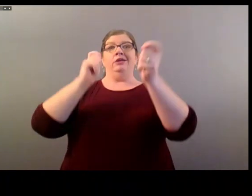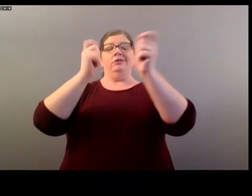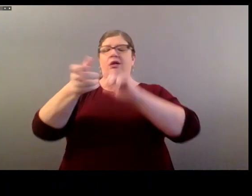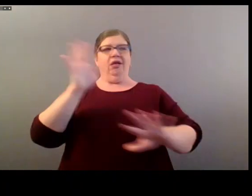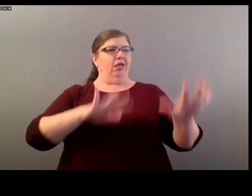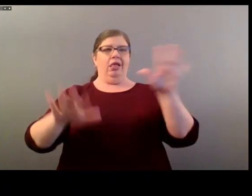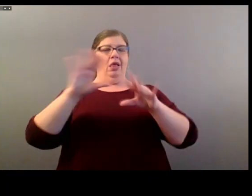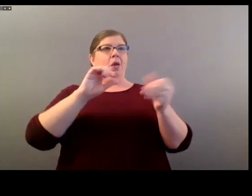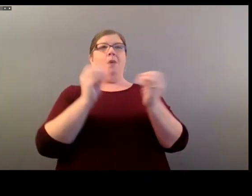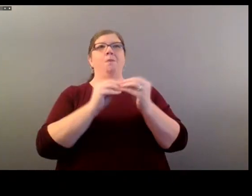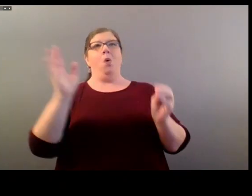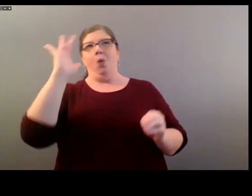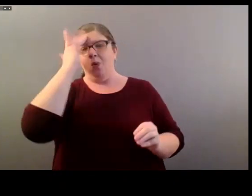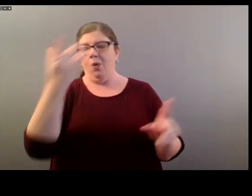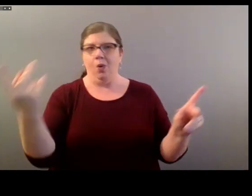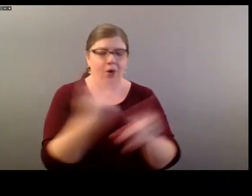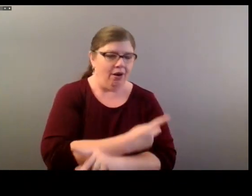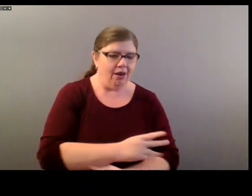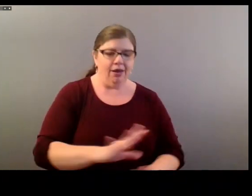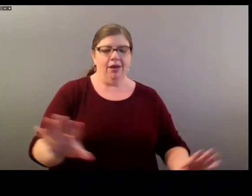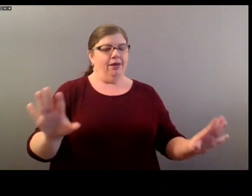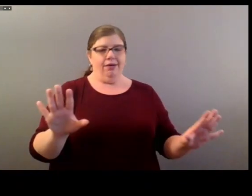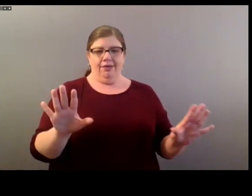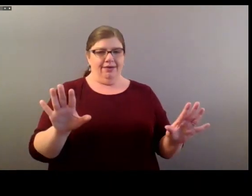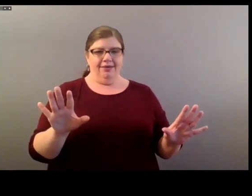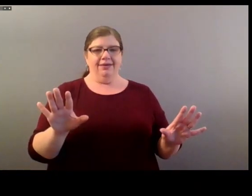annoying. And